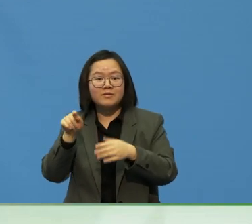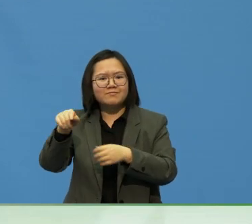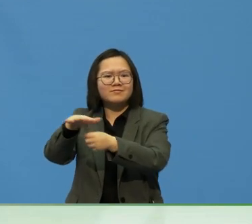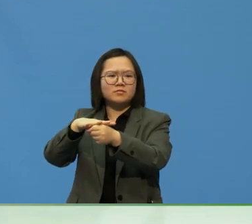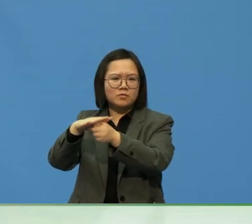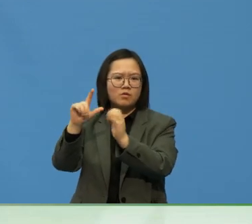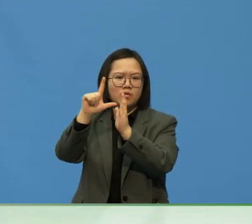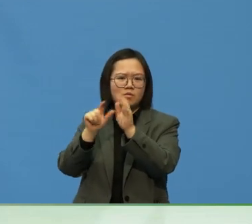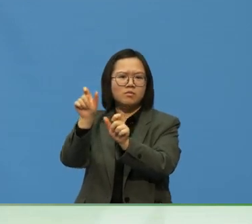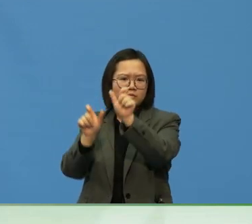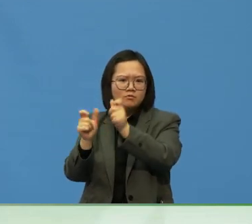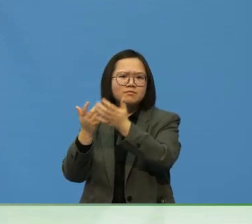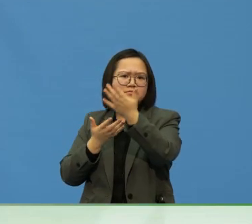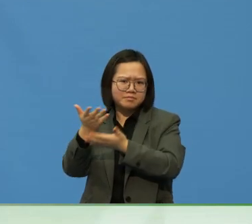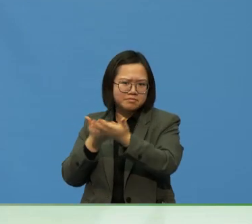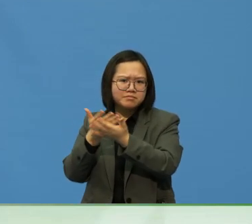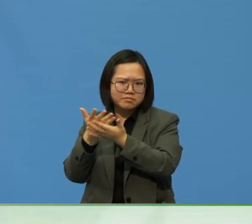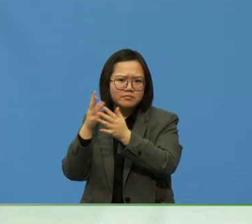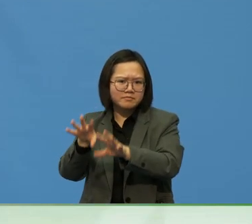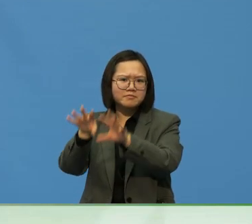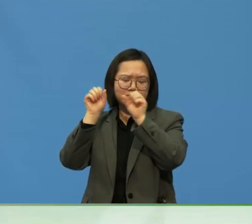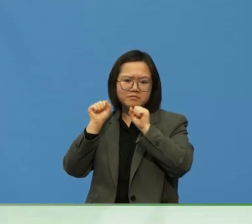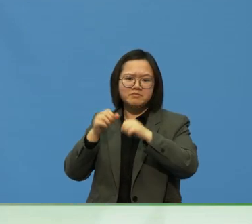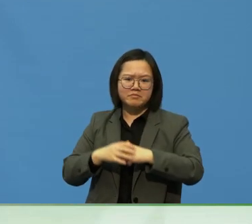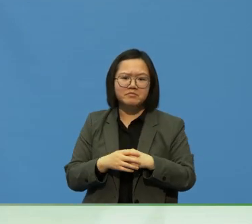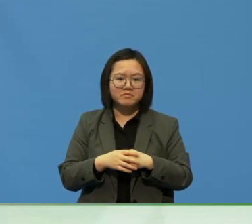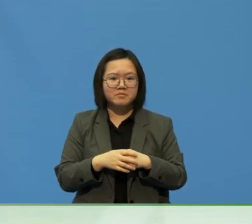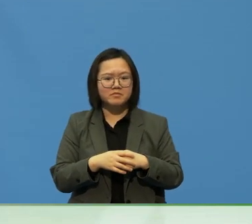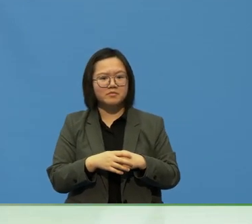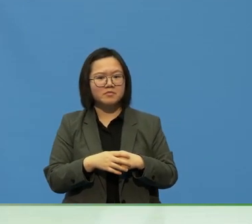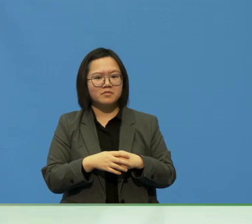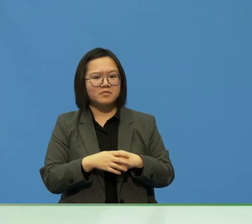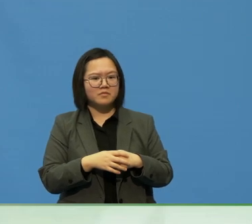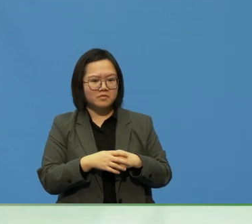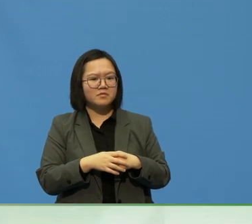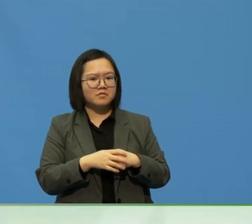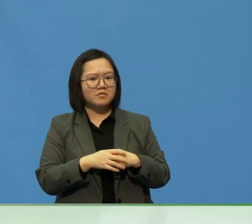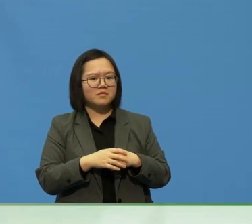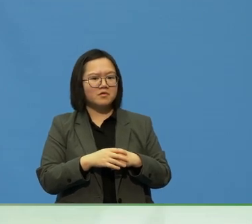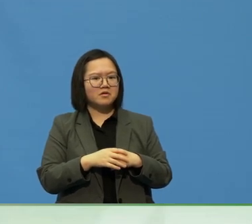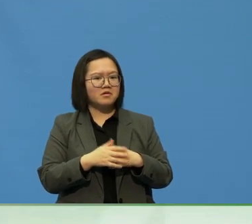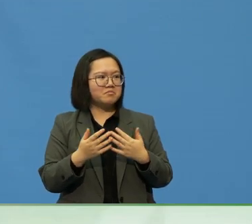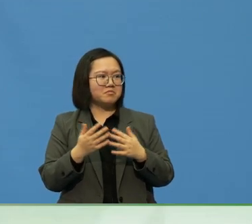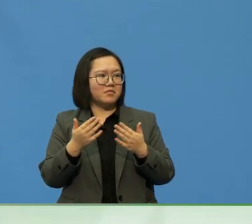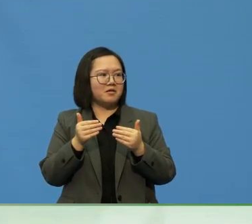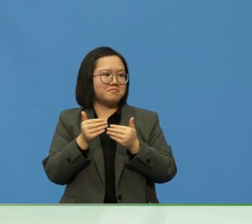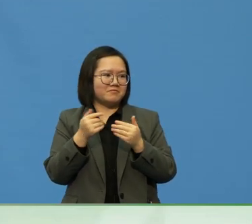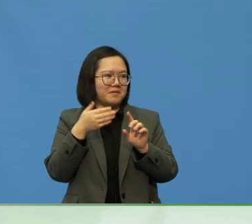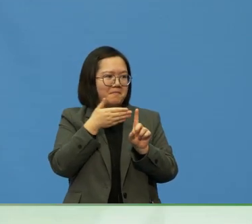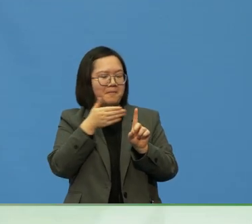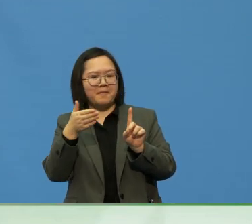Thank you, Susan, but following up just simply on your... You're going to say I didn't answer your question, is what you're going to say? It was not exactly the question. Okay. This is why I'm asking another